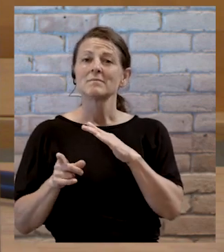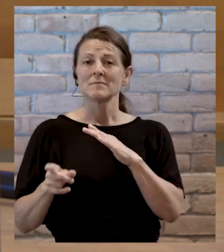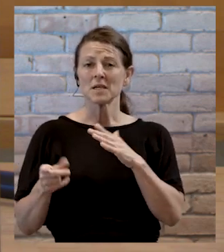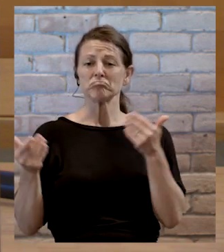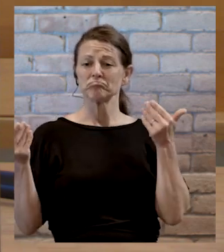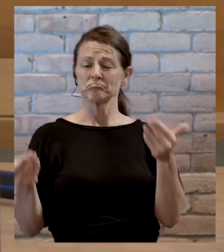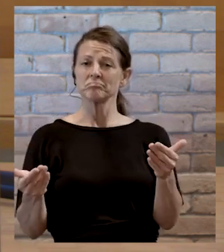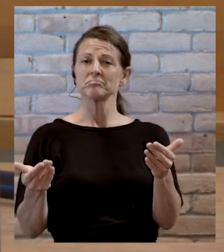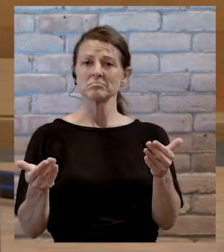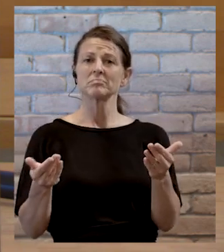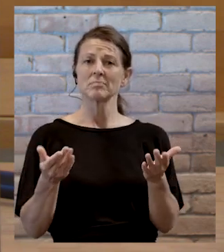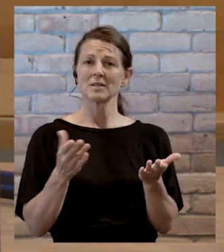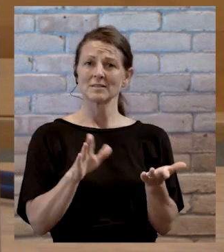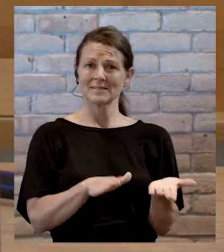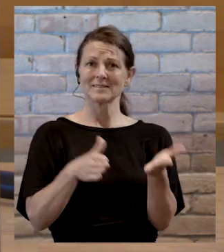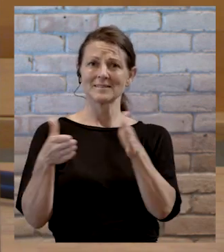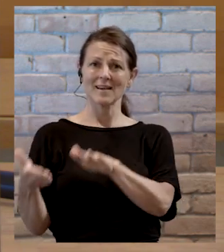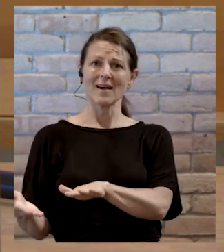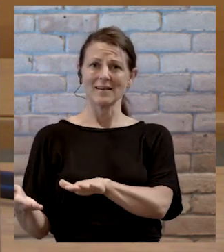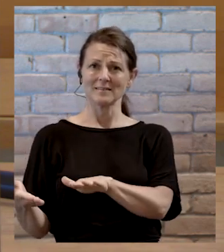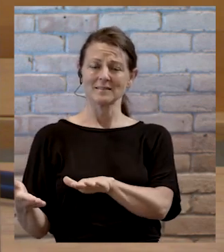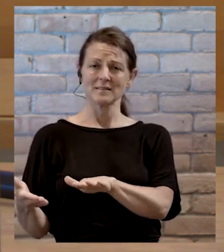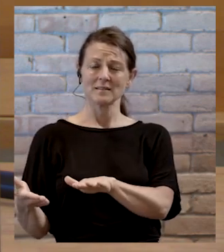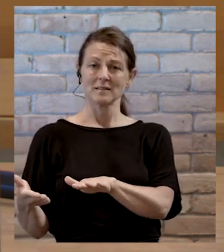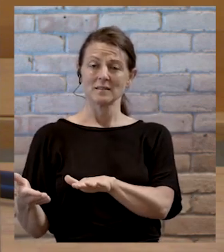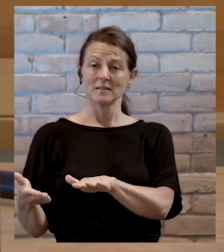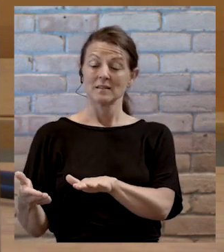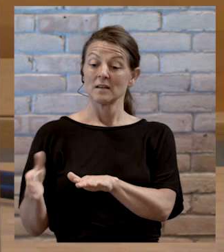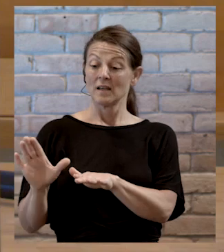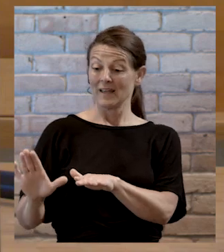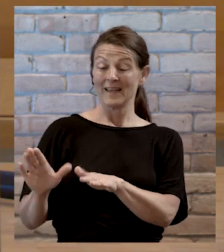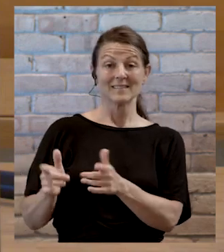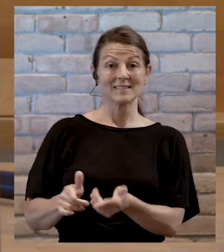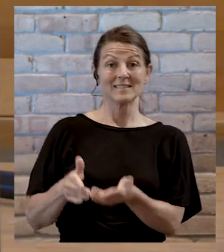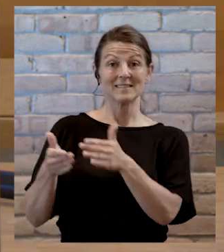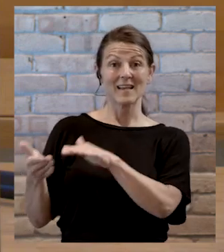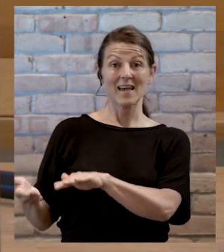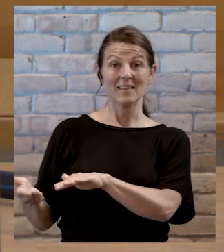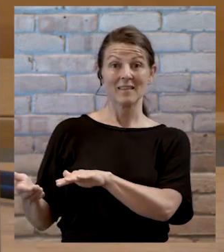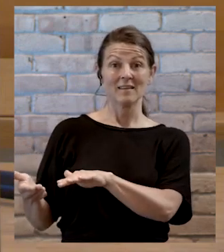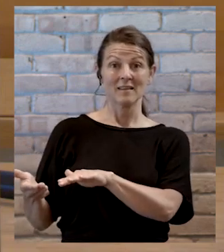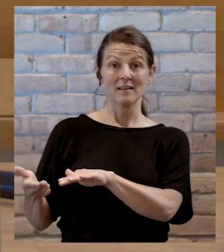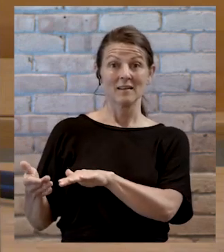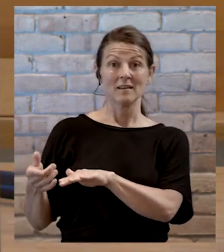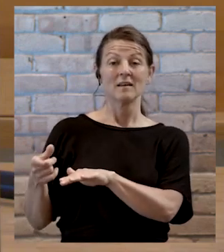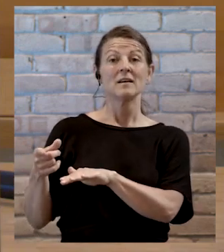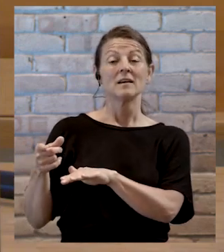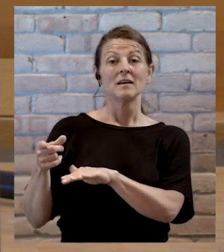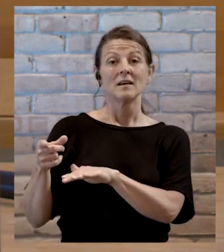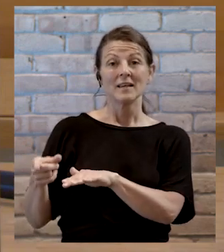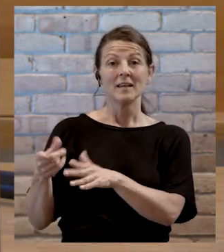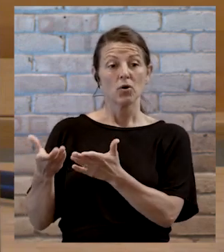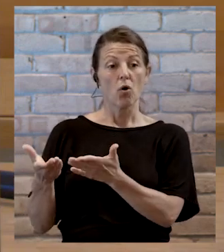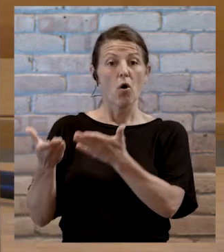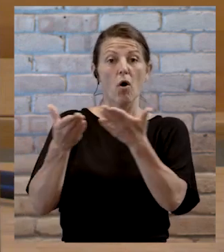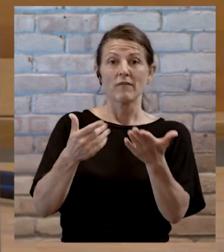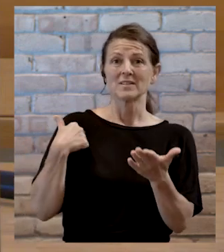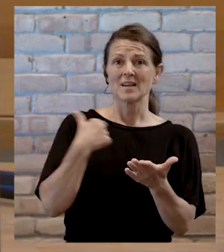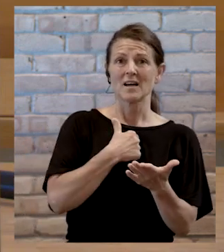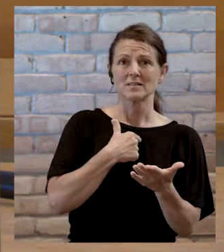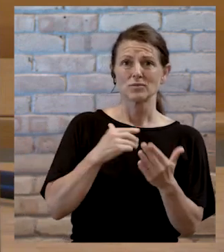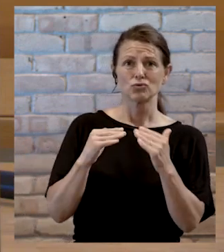And in his death, he receives injustice so that we might receive justice, even though we don't deserve